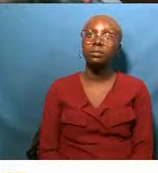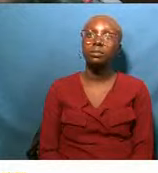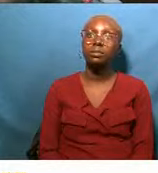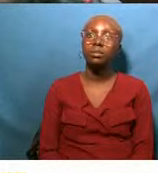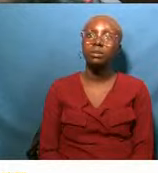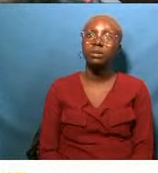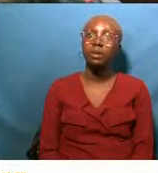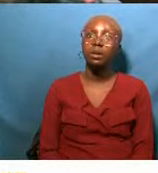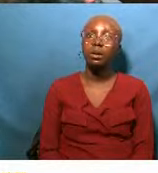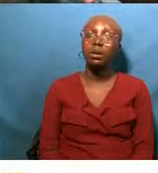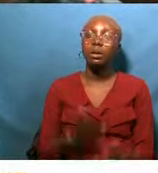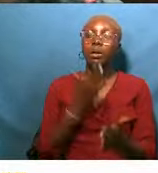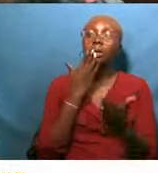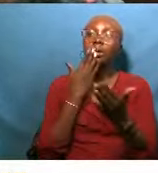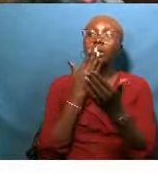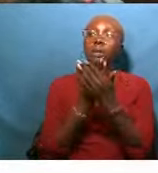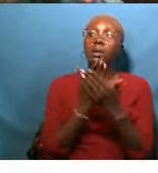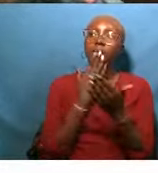Thank you very much, Archbishop.